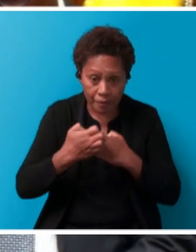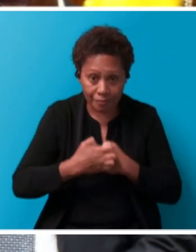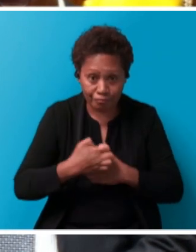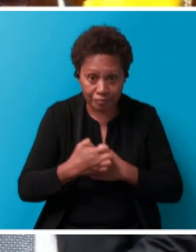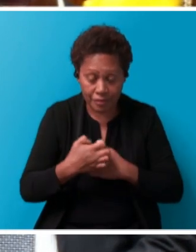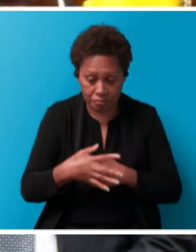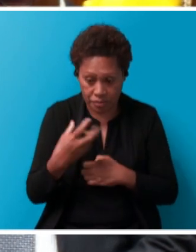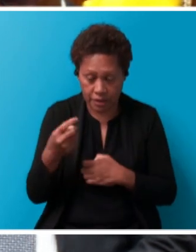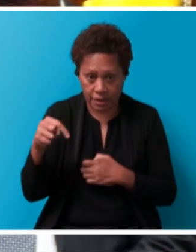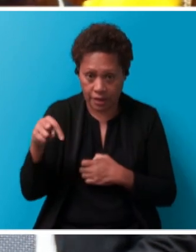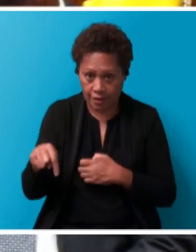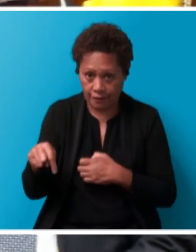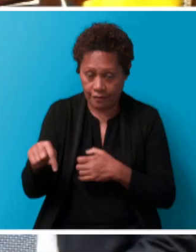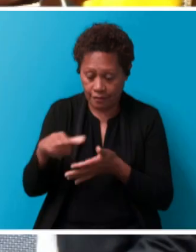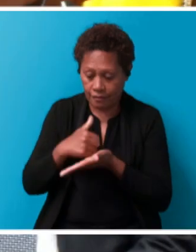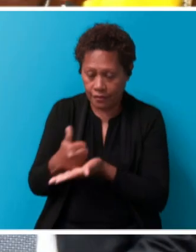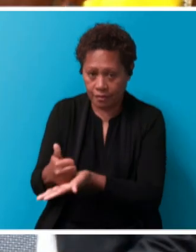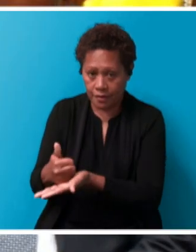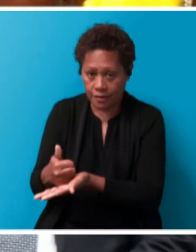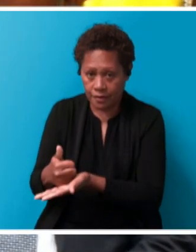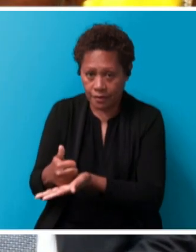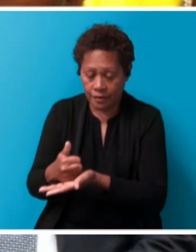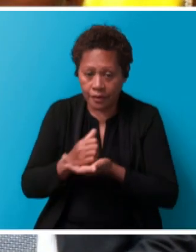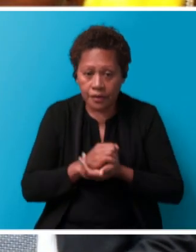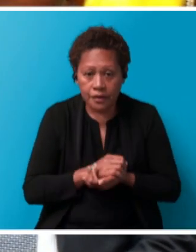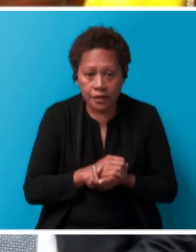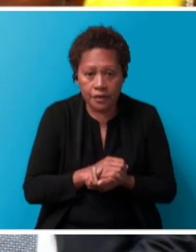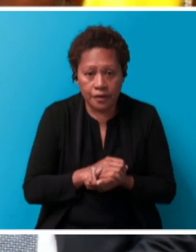existing diesel generators at these stations.